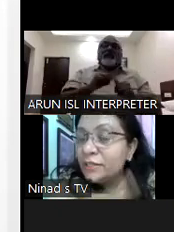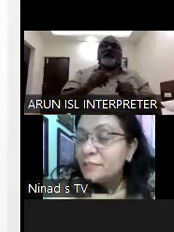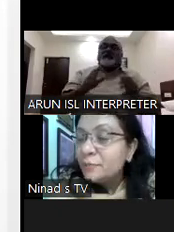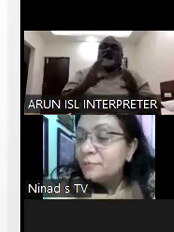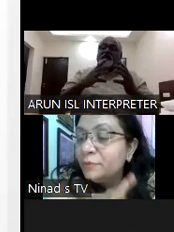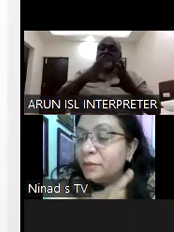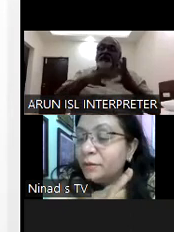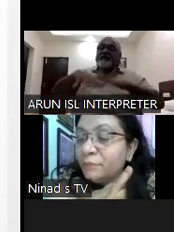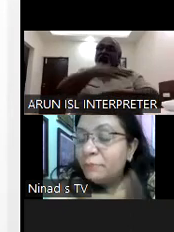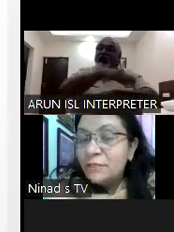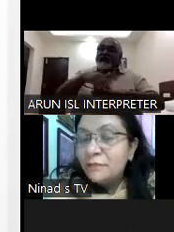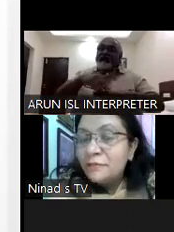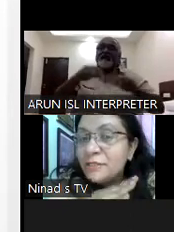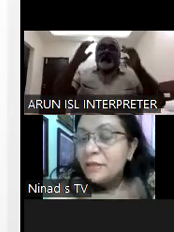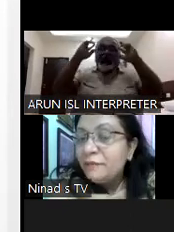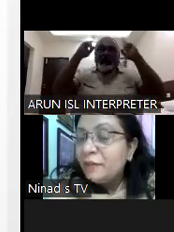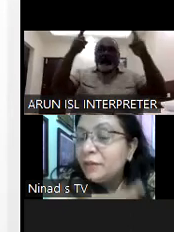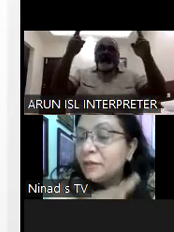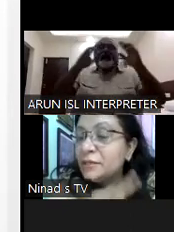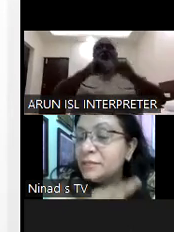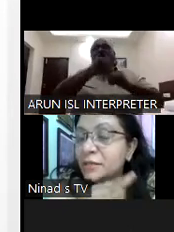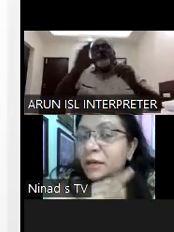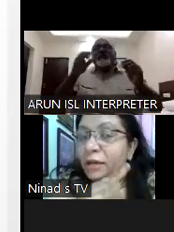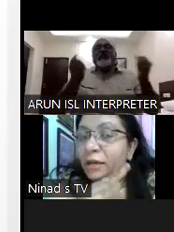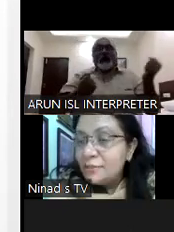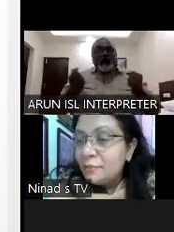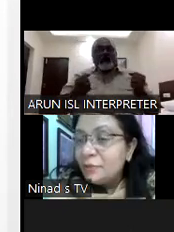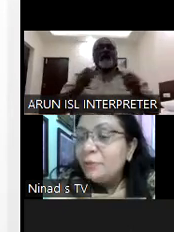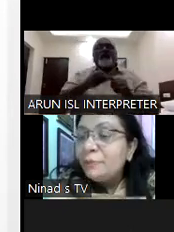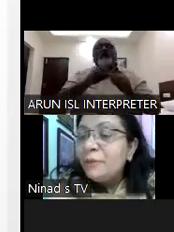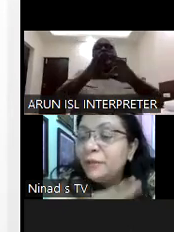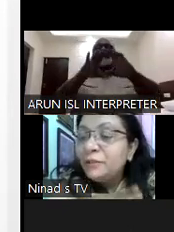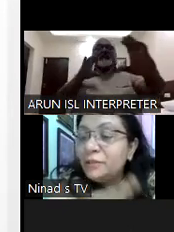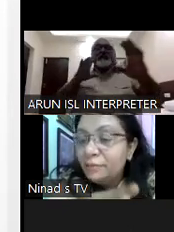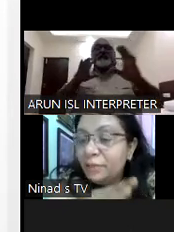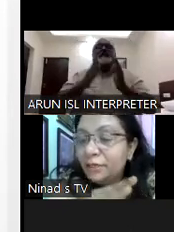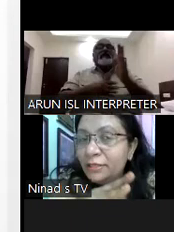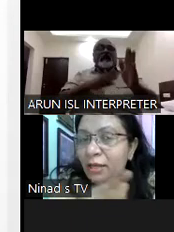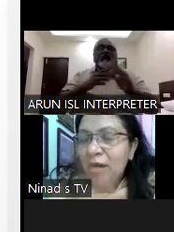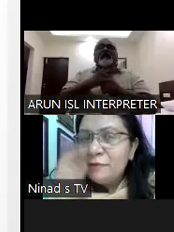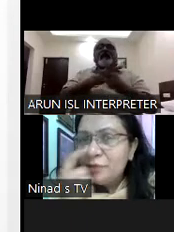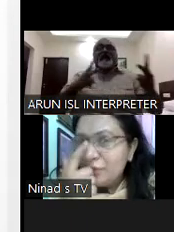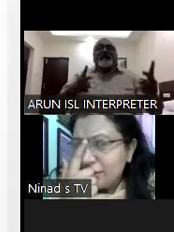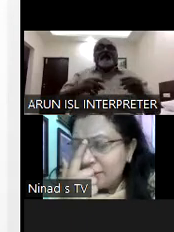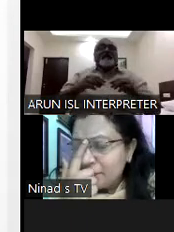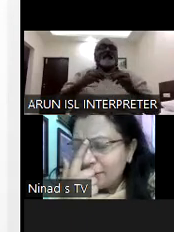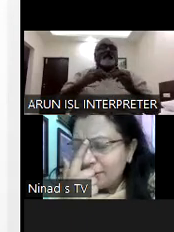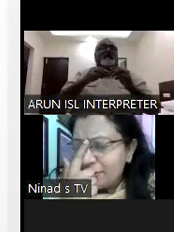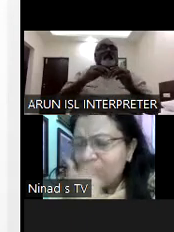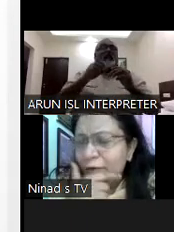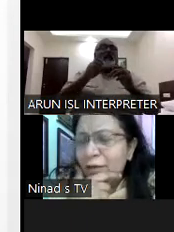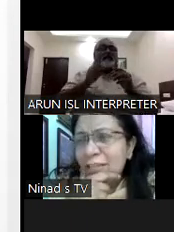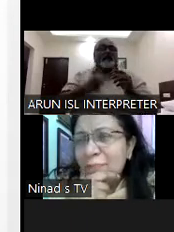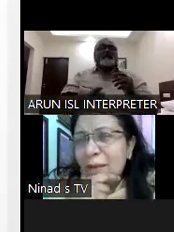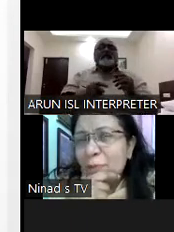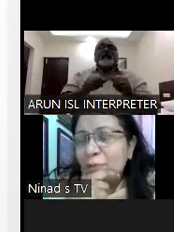the transport, public services, everything is accessible to people with disabilities. I was in Delhi airport and I